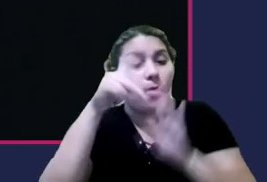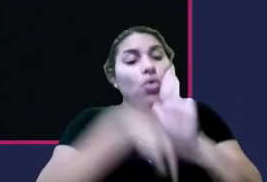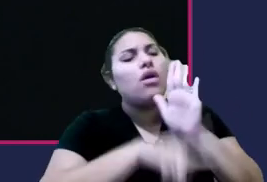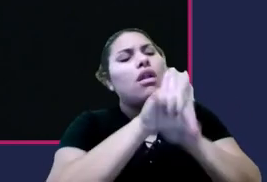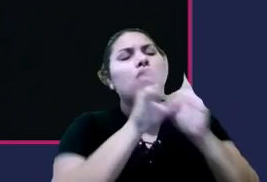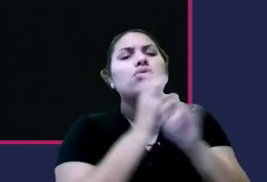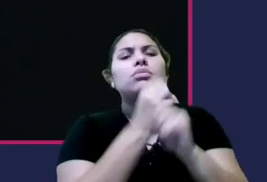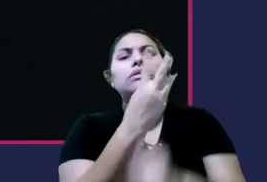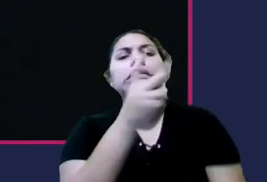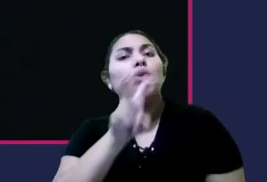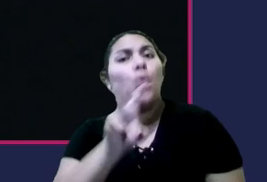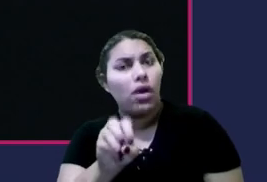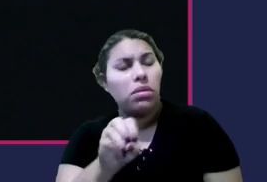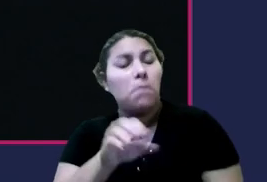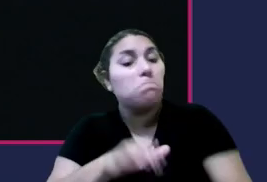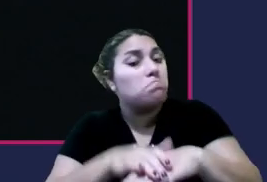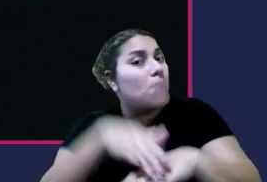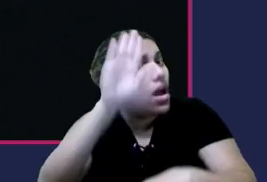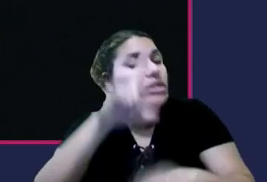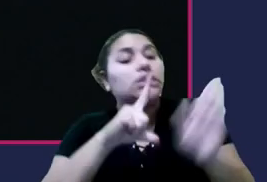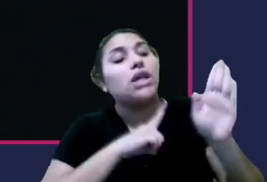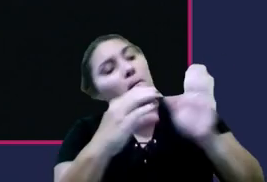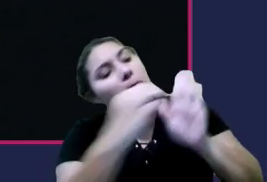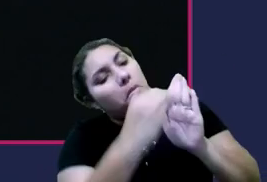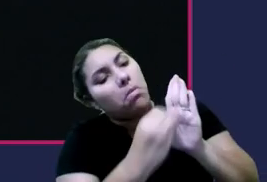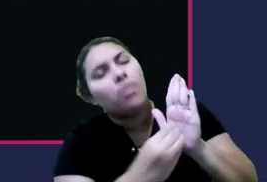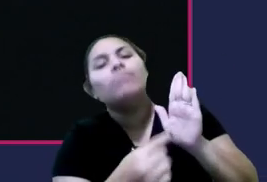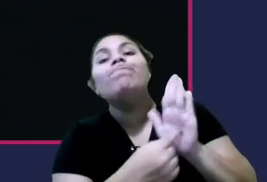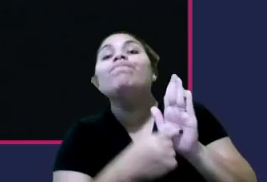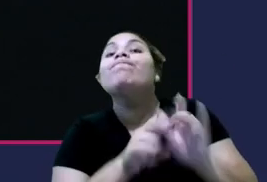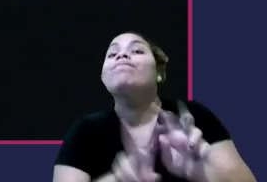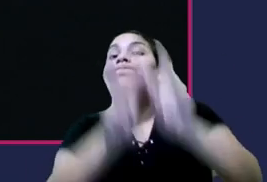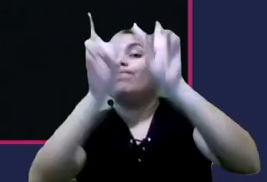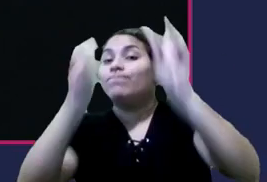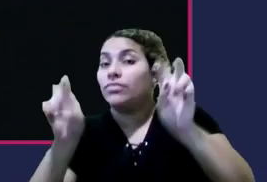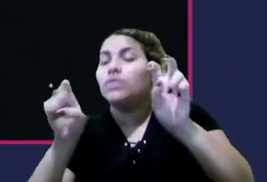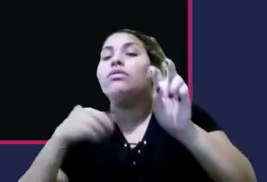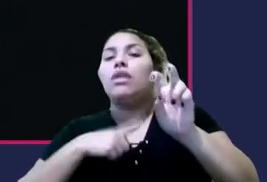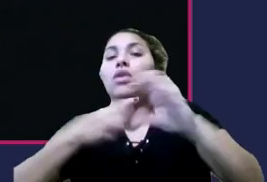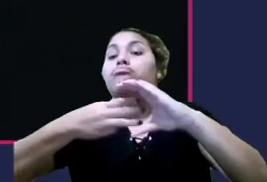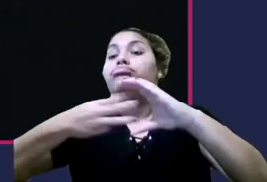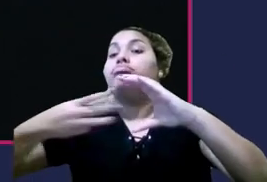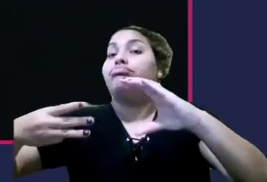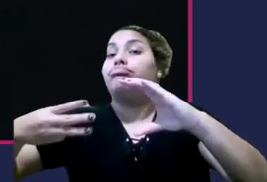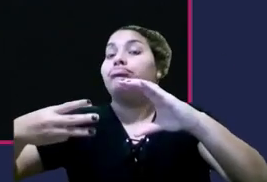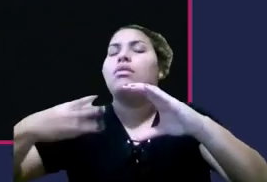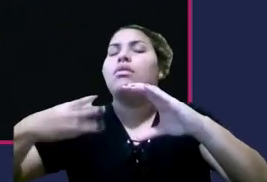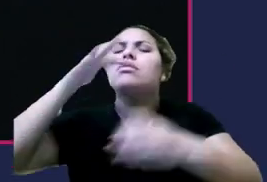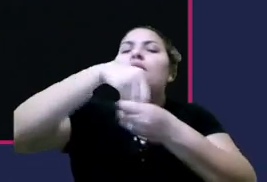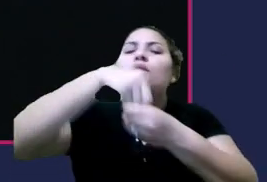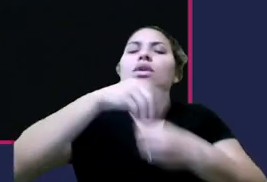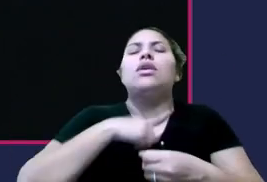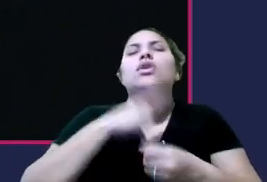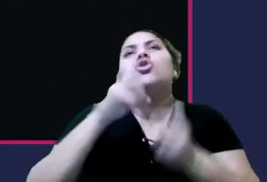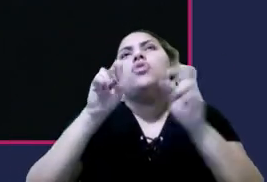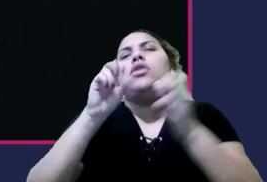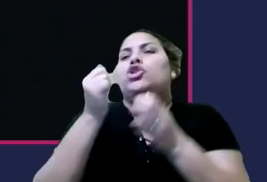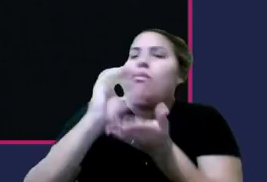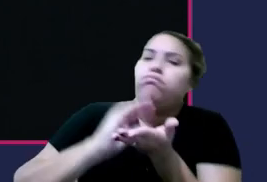points, that we have more 250 bills that have been submitted, that, and that